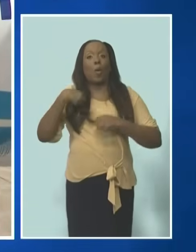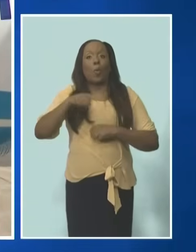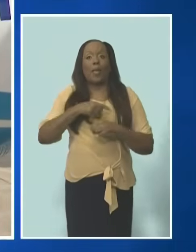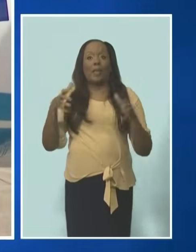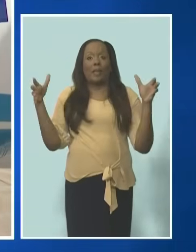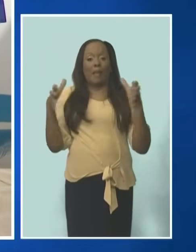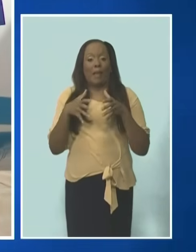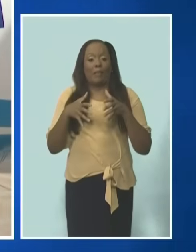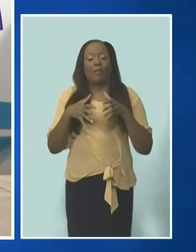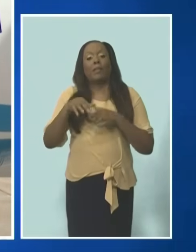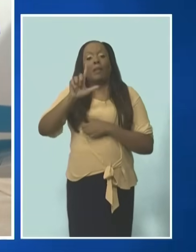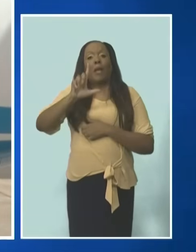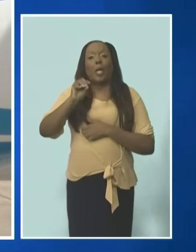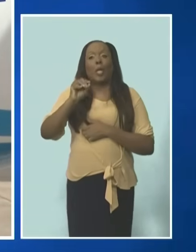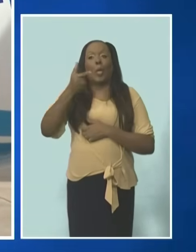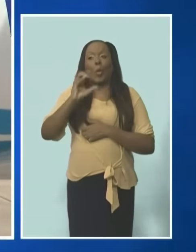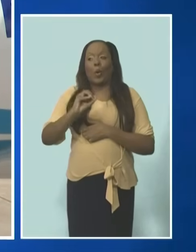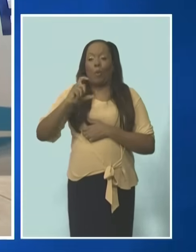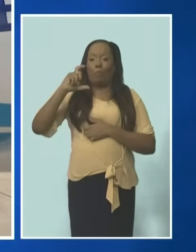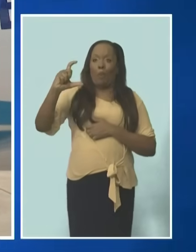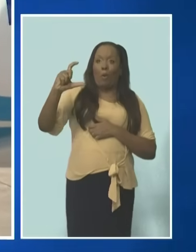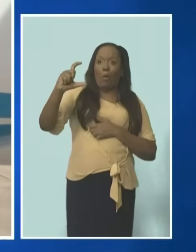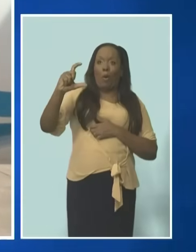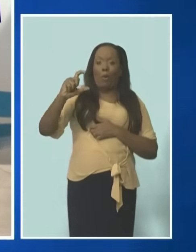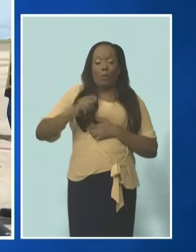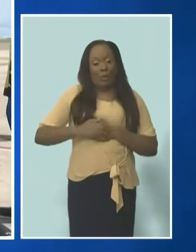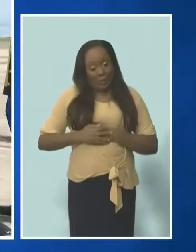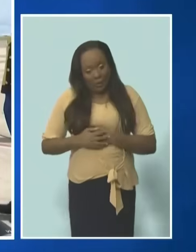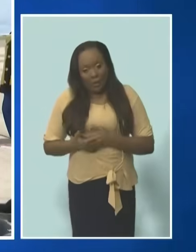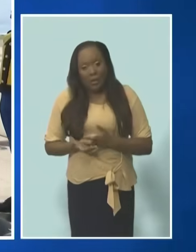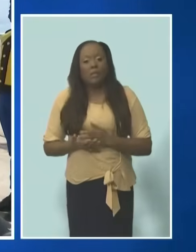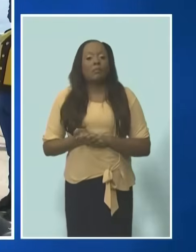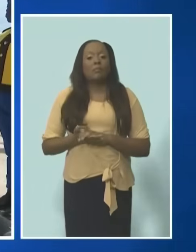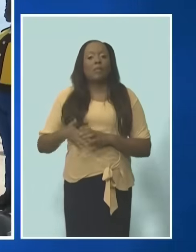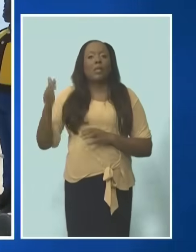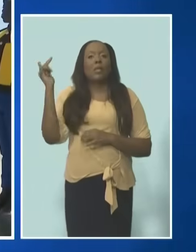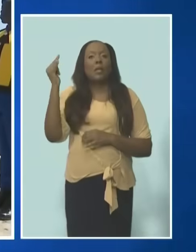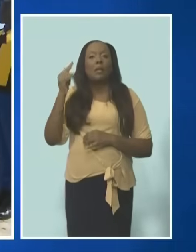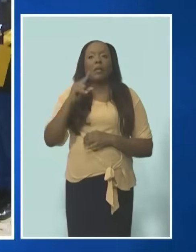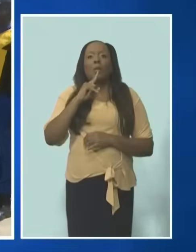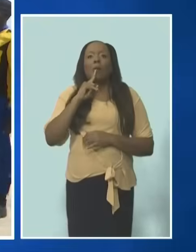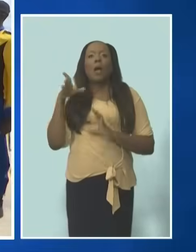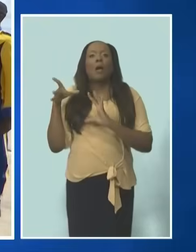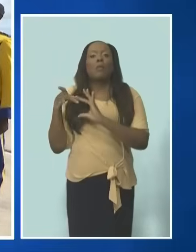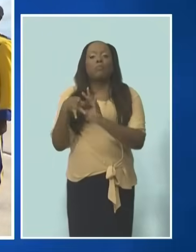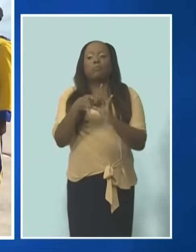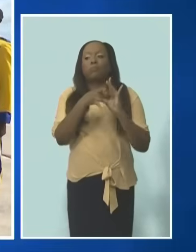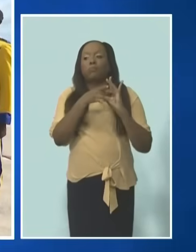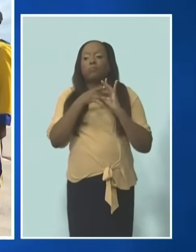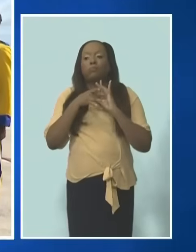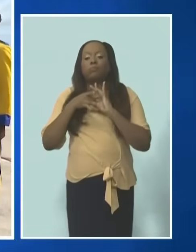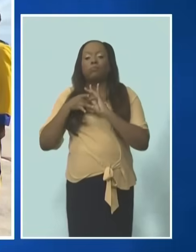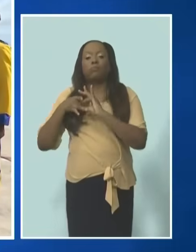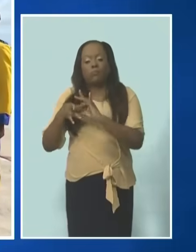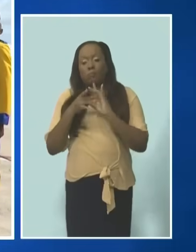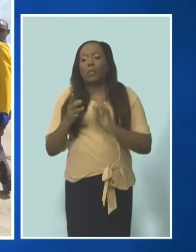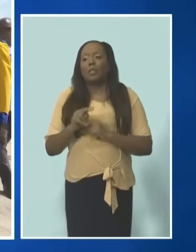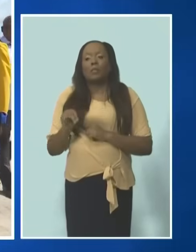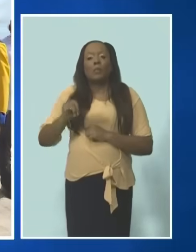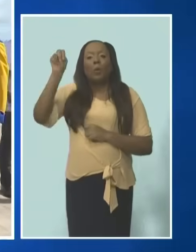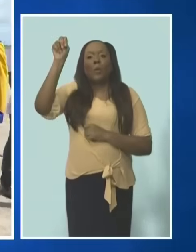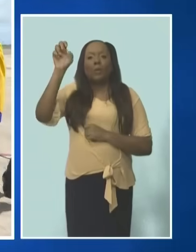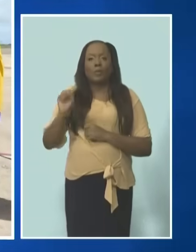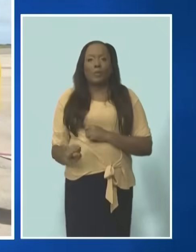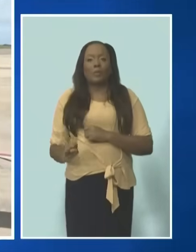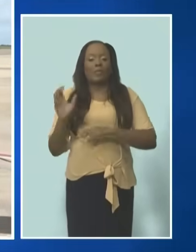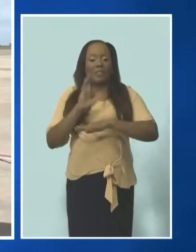body. Prime Minister Motley says that the airline continues to be a major source of connectivity from the northern and southern parts of